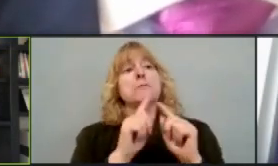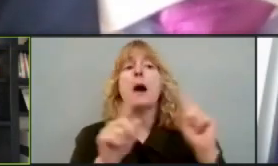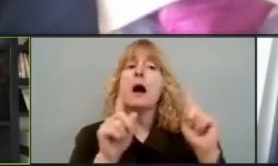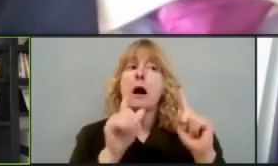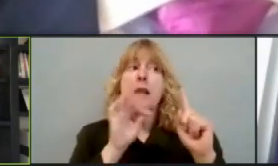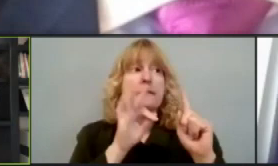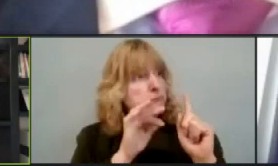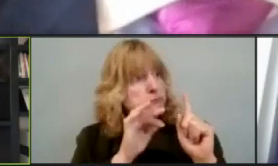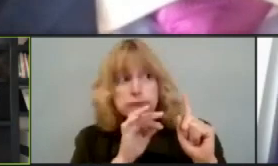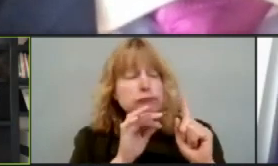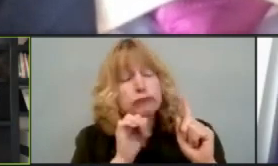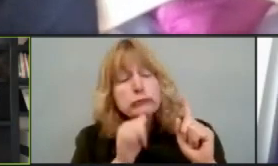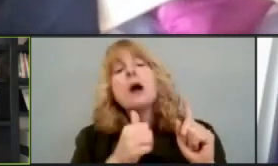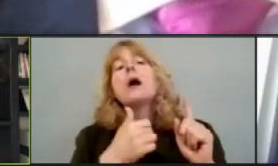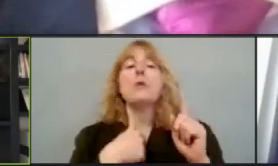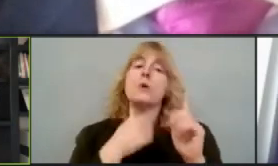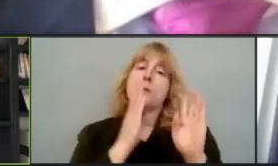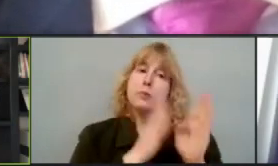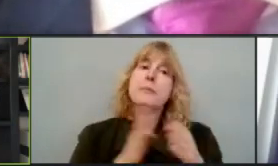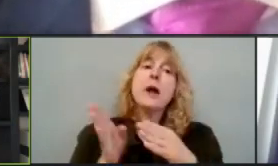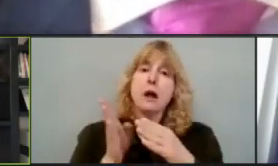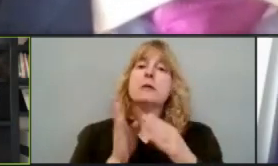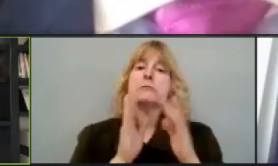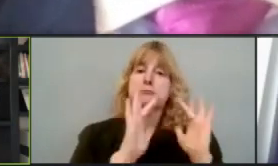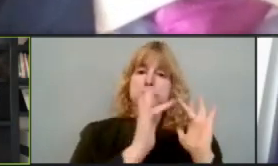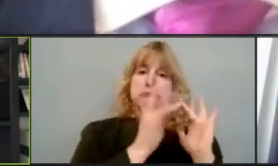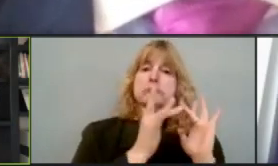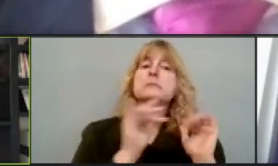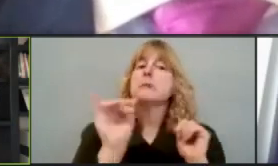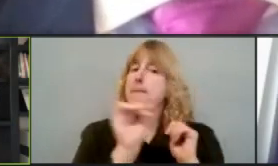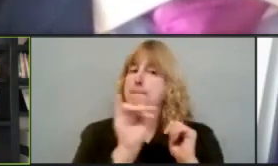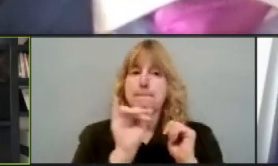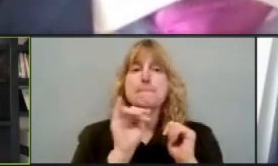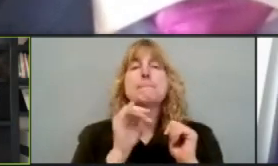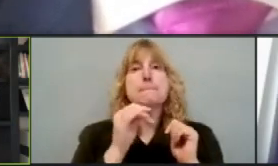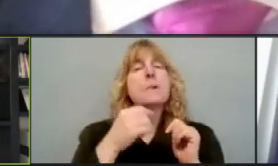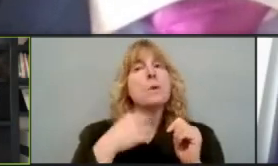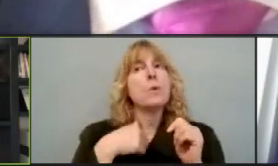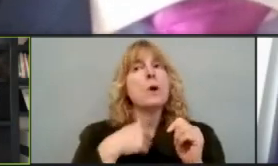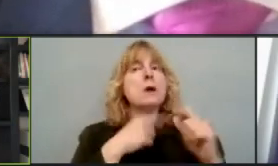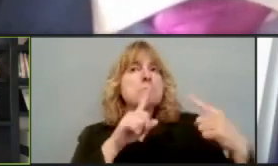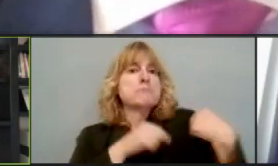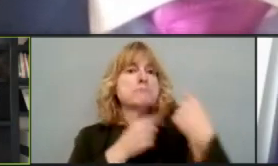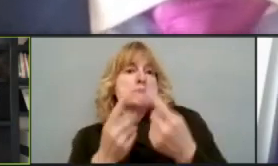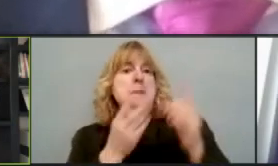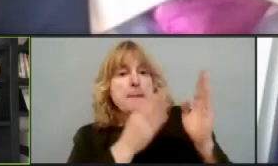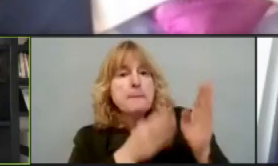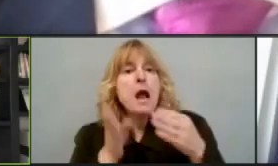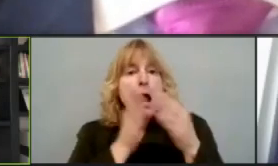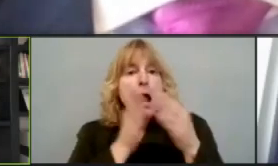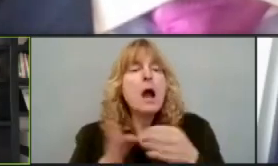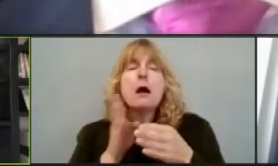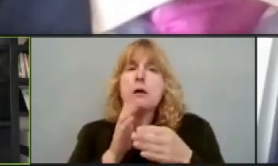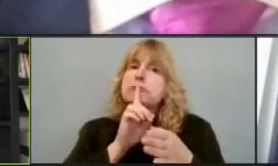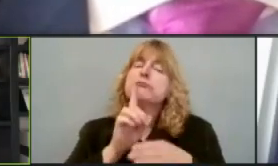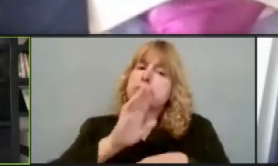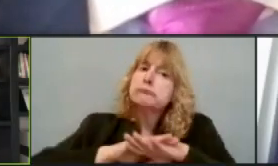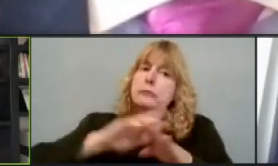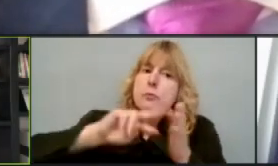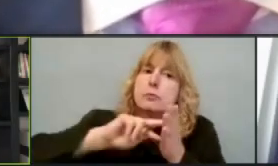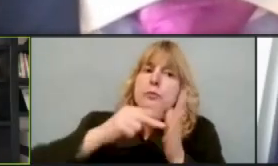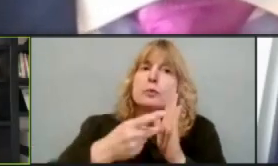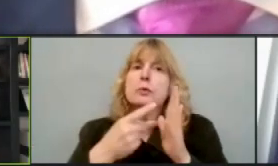the things that we've done over the course of our planning is being very intentional with what we want to make sure that our